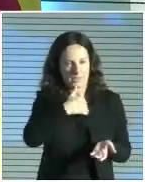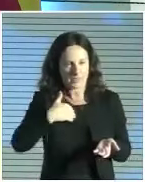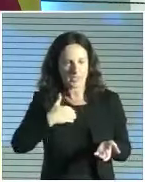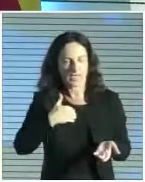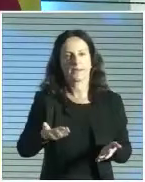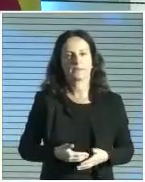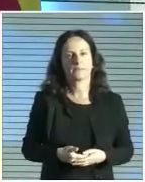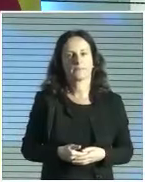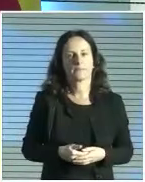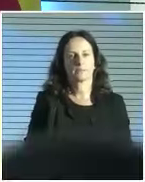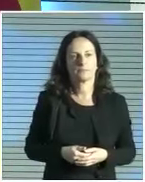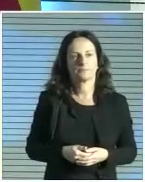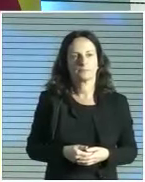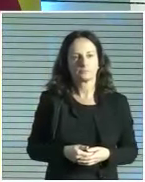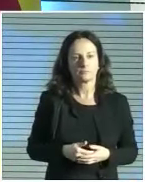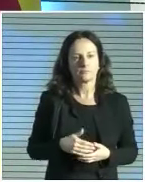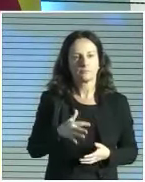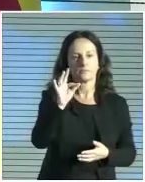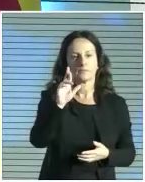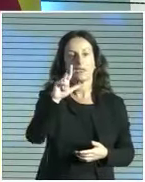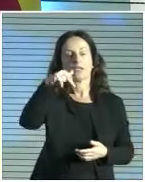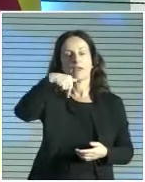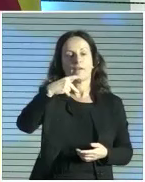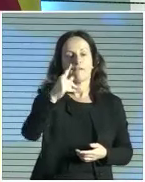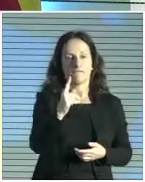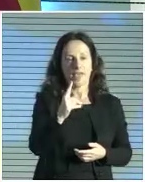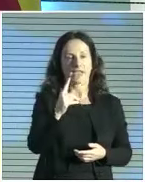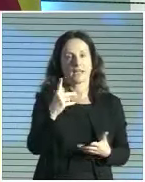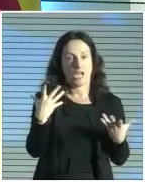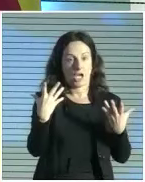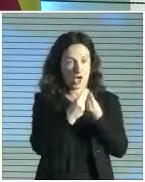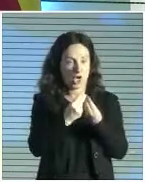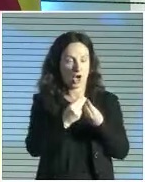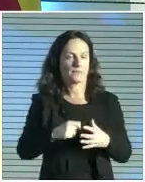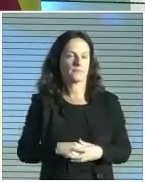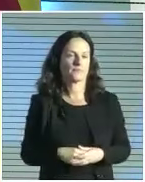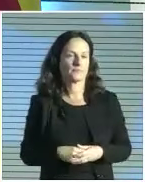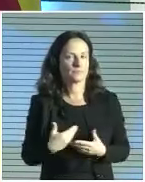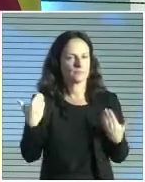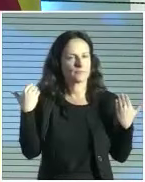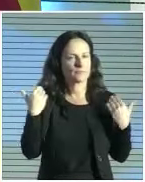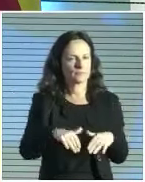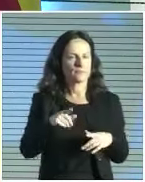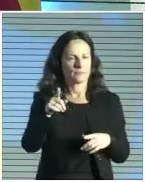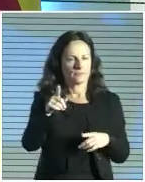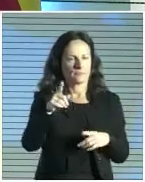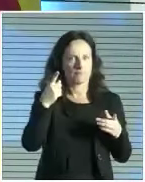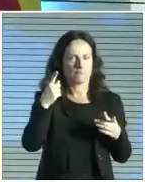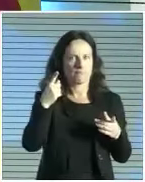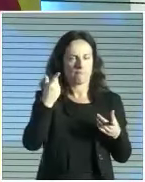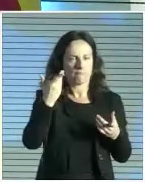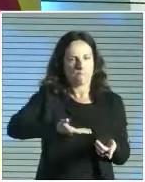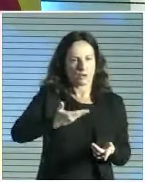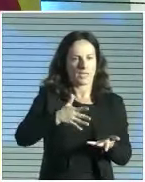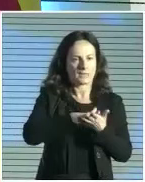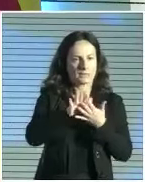Canada left also a very big footprint now in this discussion, and it has something to do. You are the Vice President